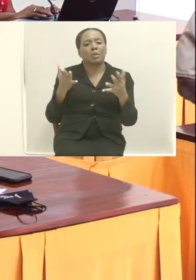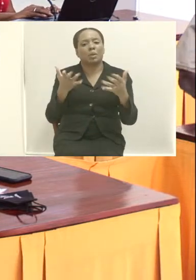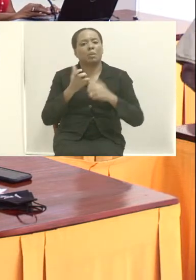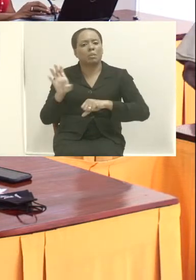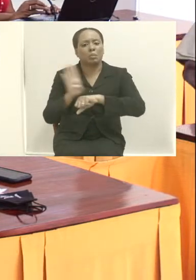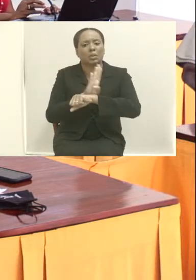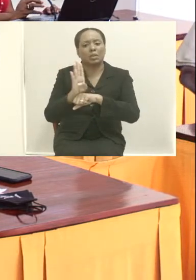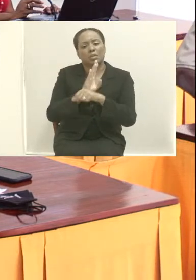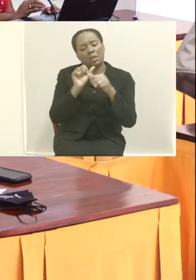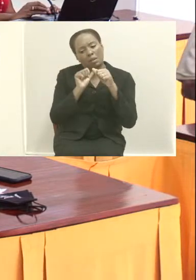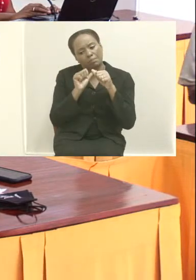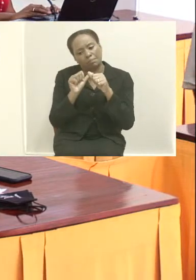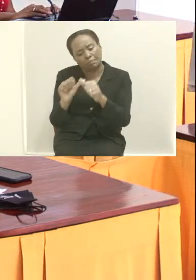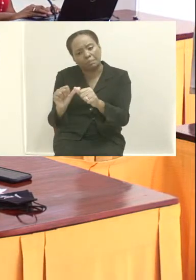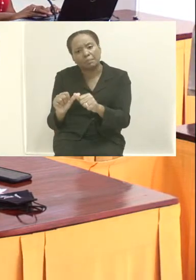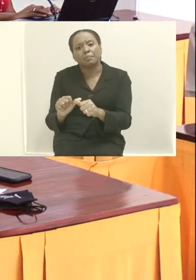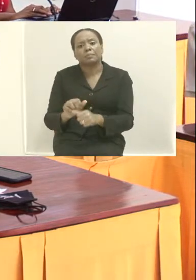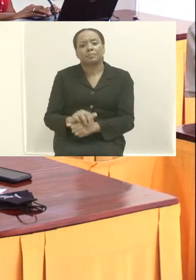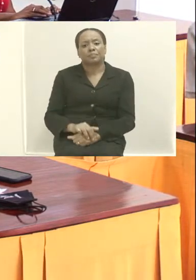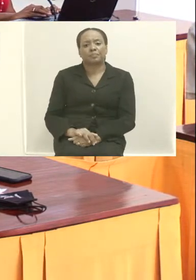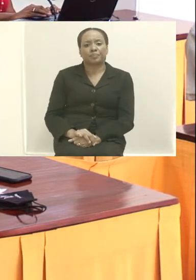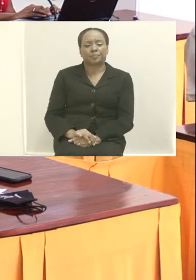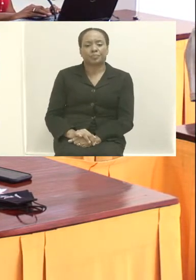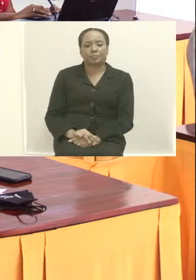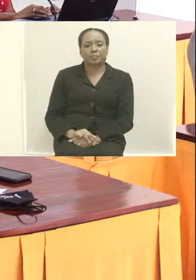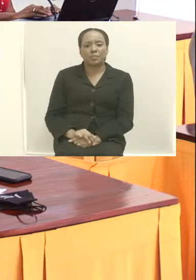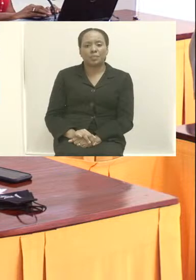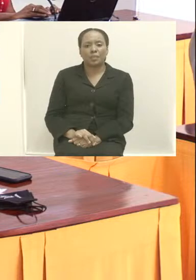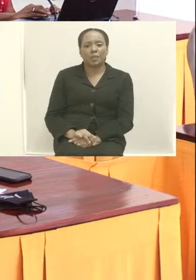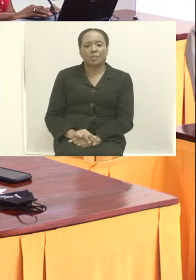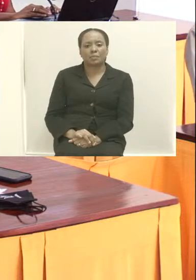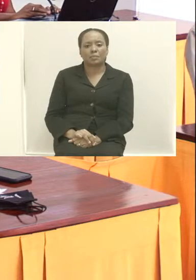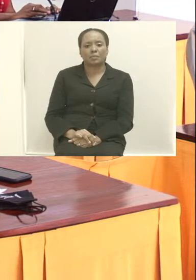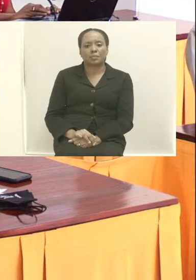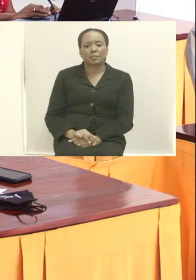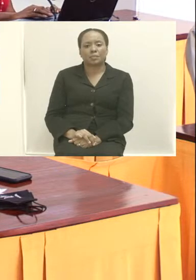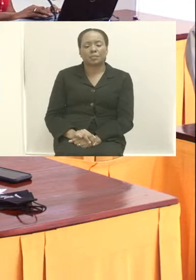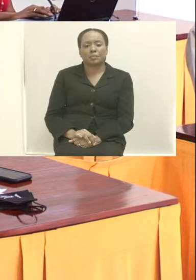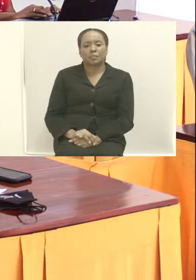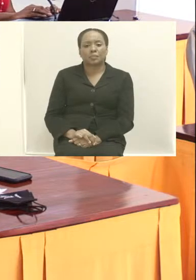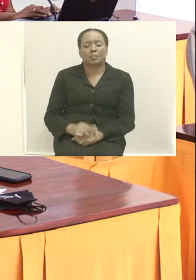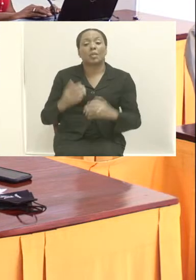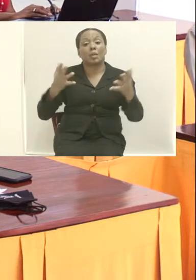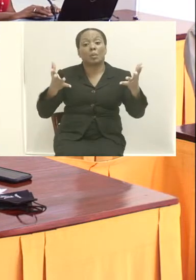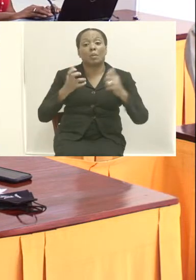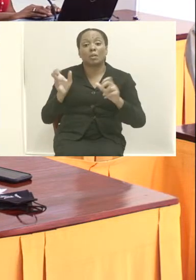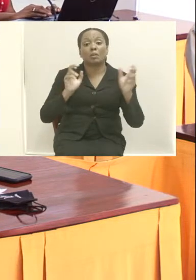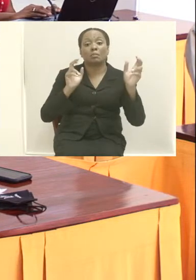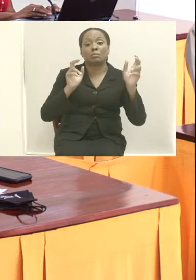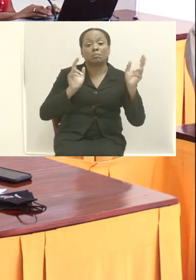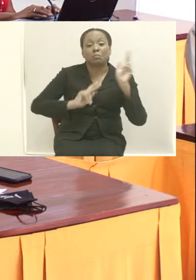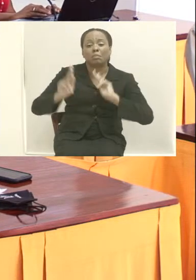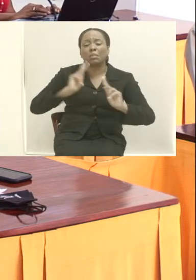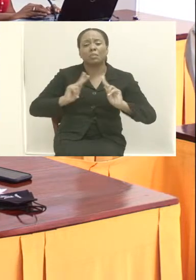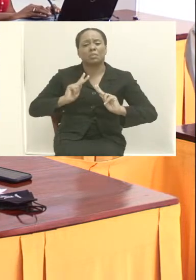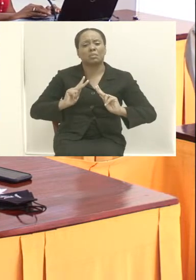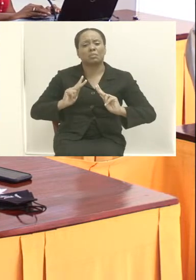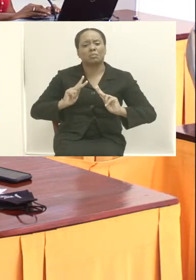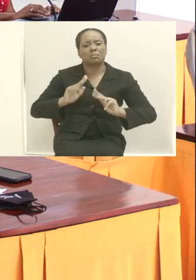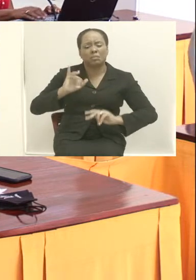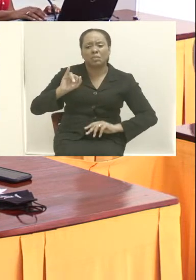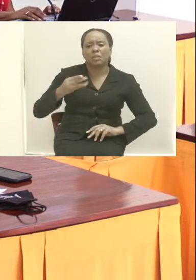context of the well-being of households, especially financial well-being, and the creation, ma'am, wherever possible, of